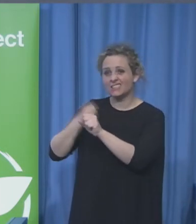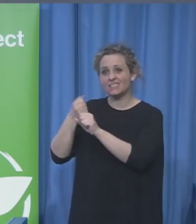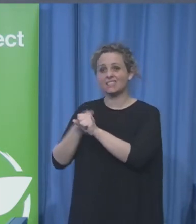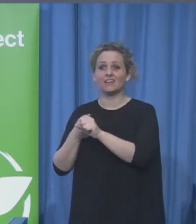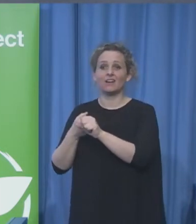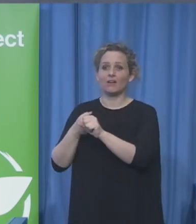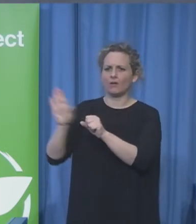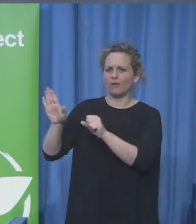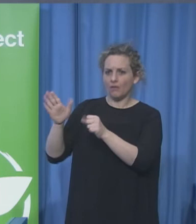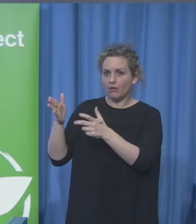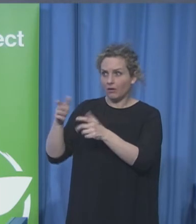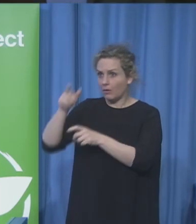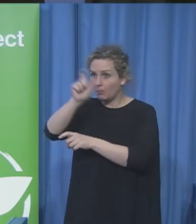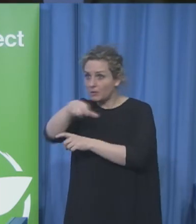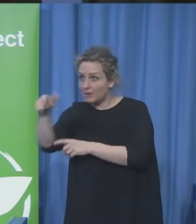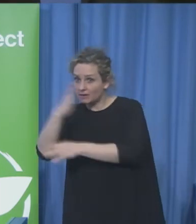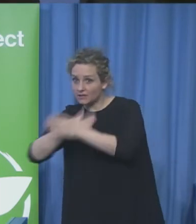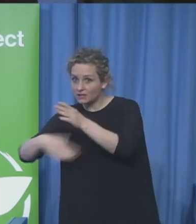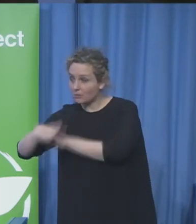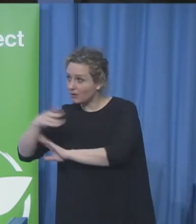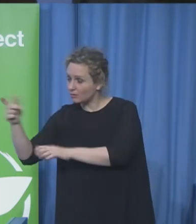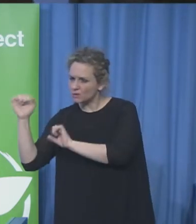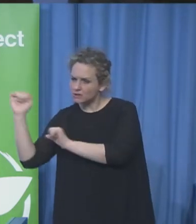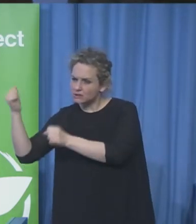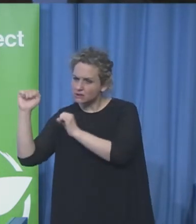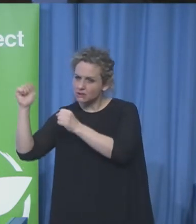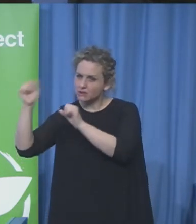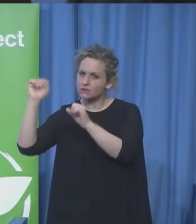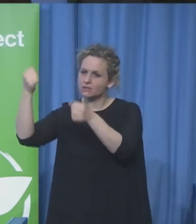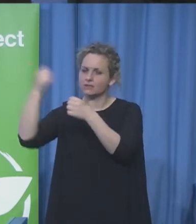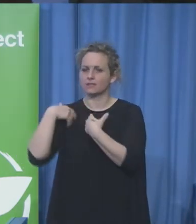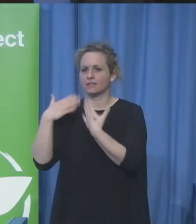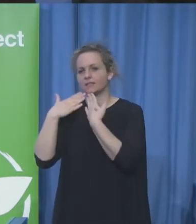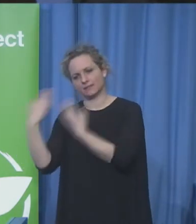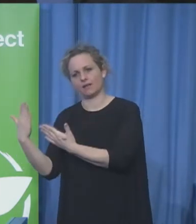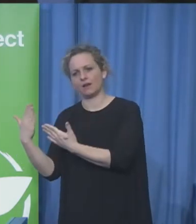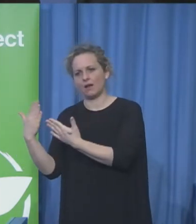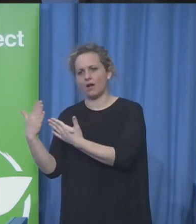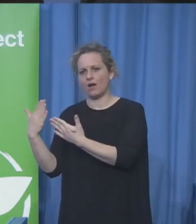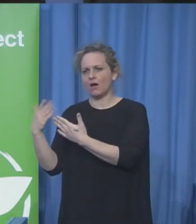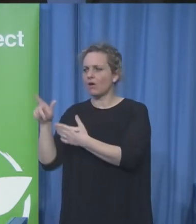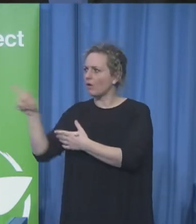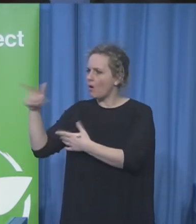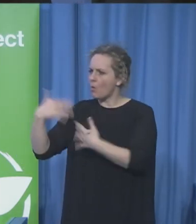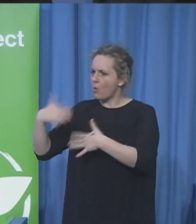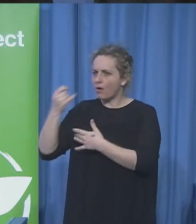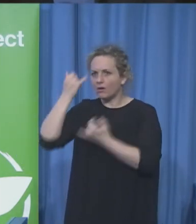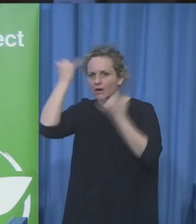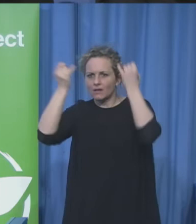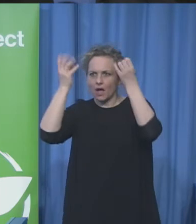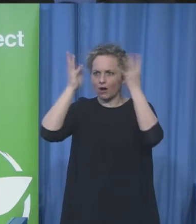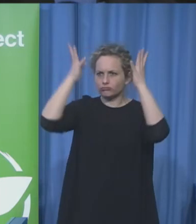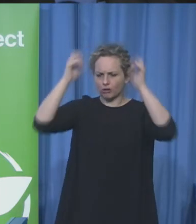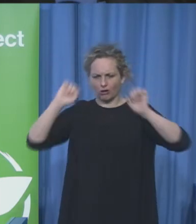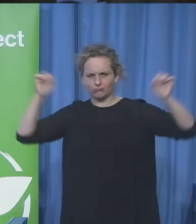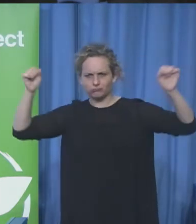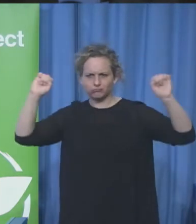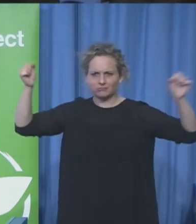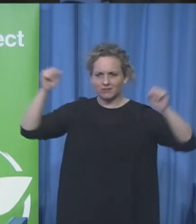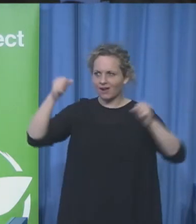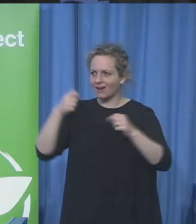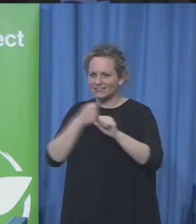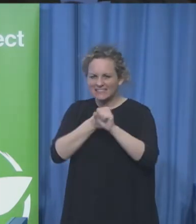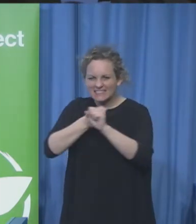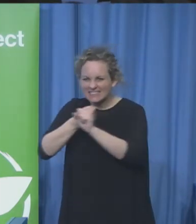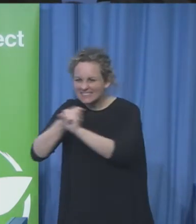disabilities, in very innovative ways, all the very best, and would like to hand